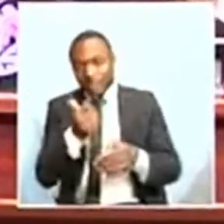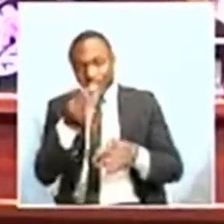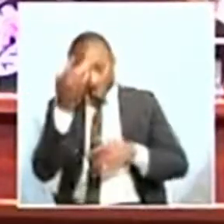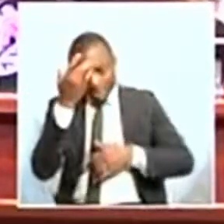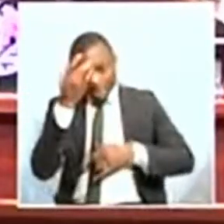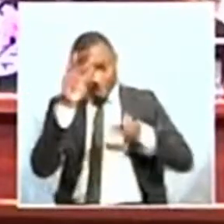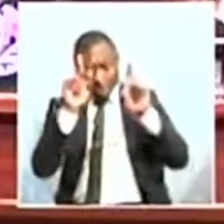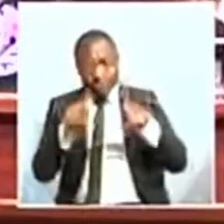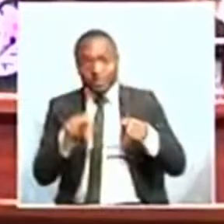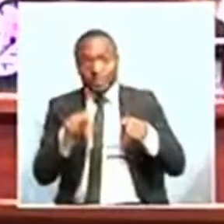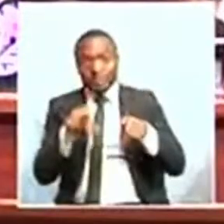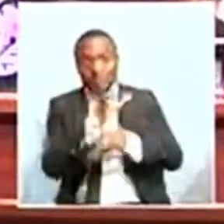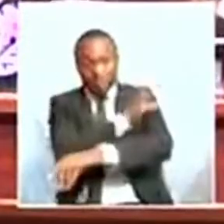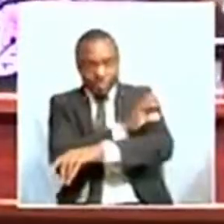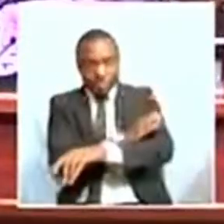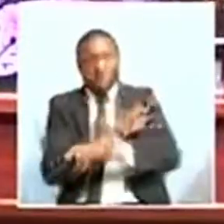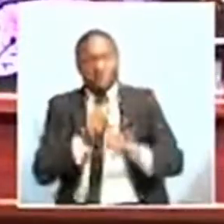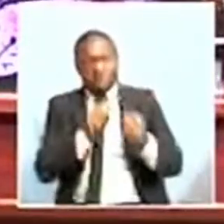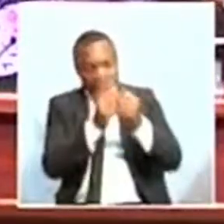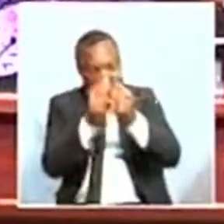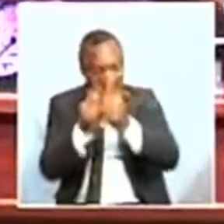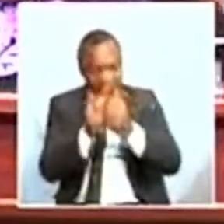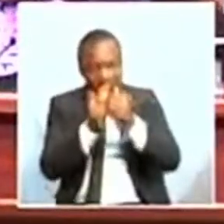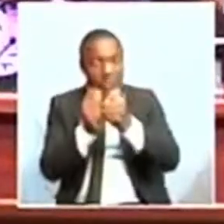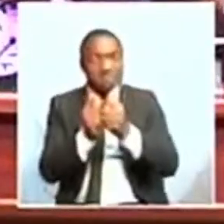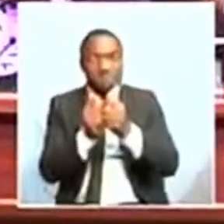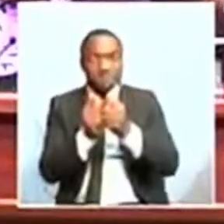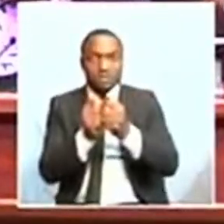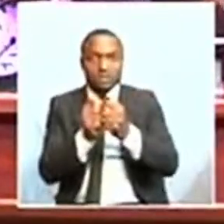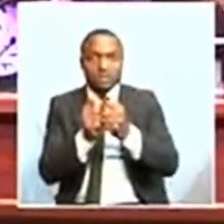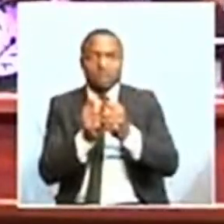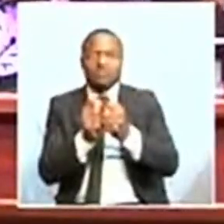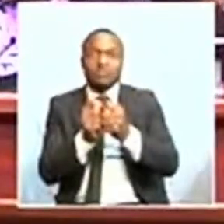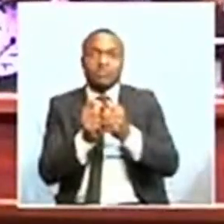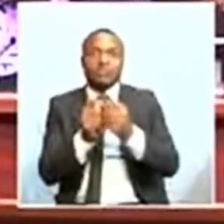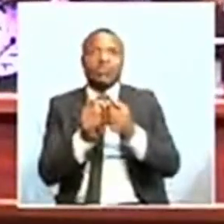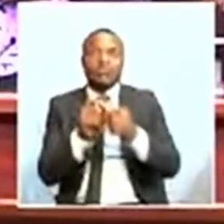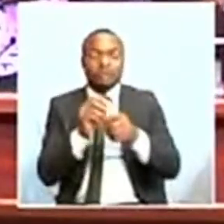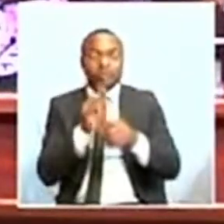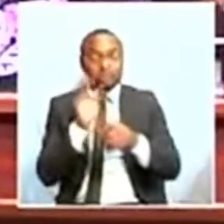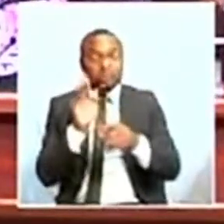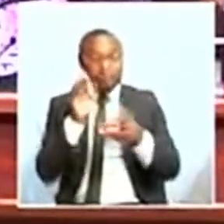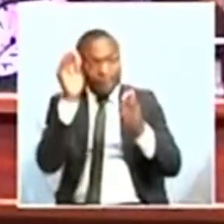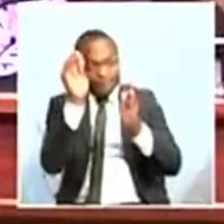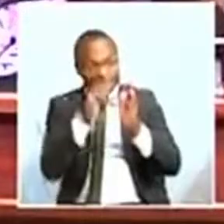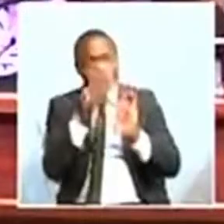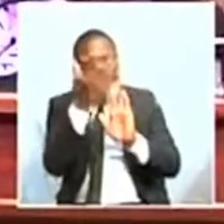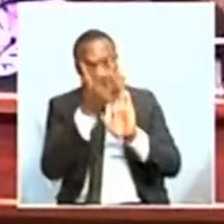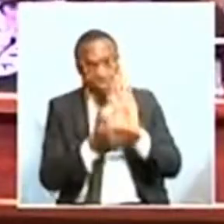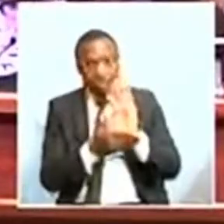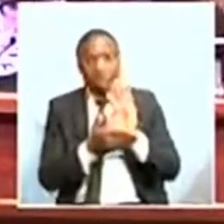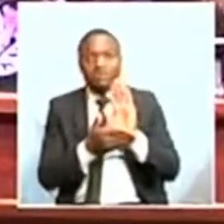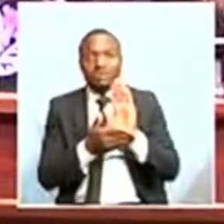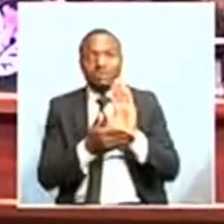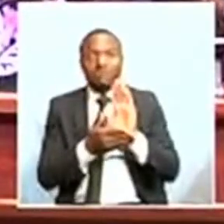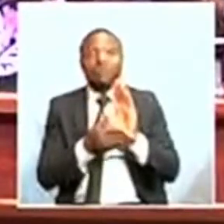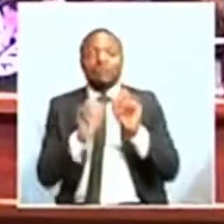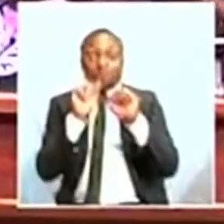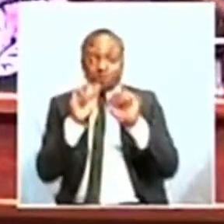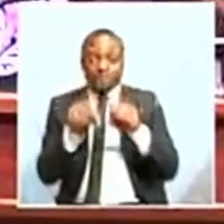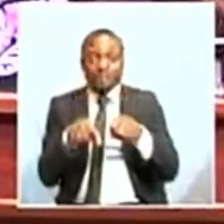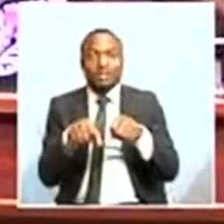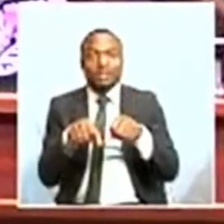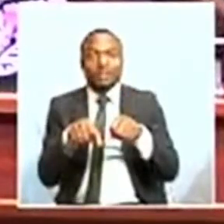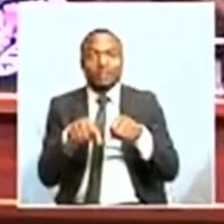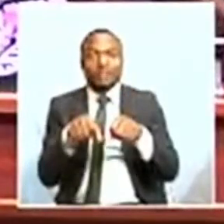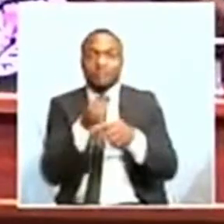Speaker, together with vigilance, cooperation, and all measures we have outlined thereto, we can minimize